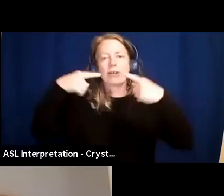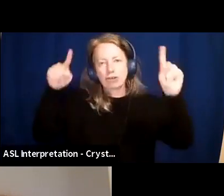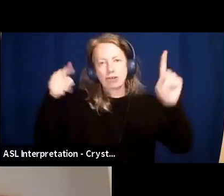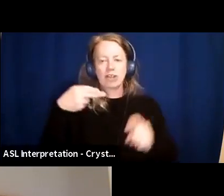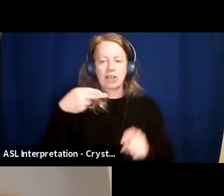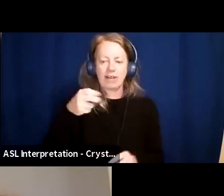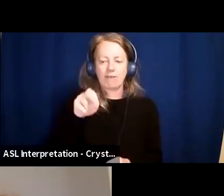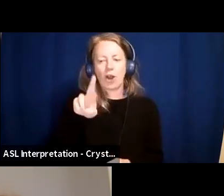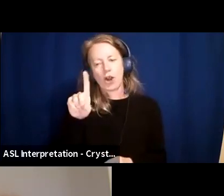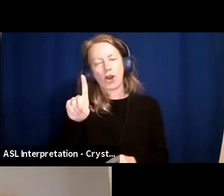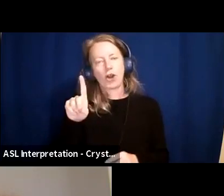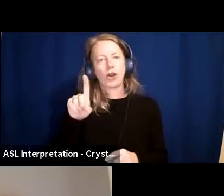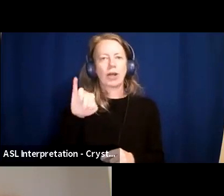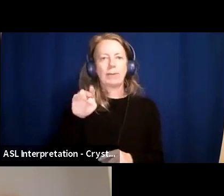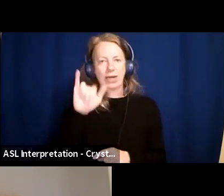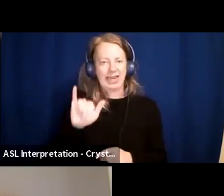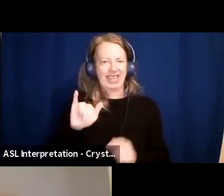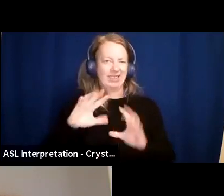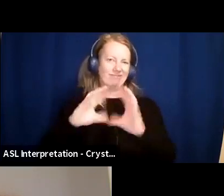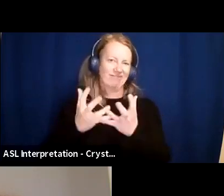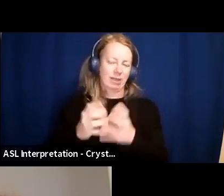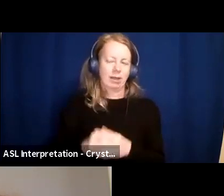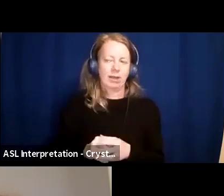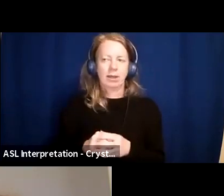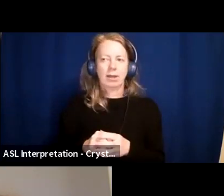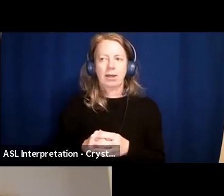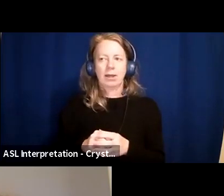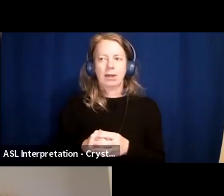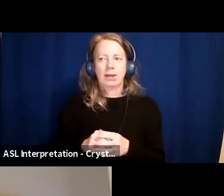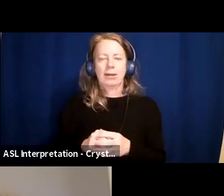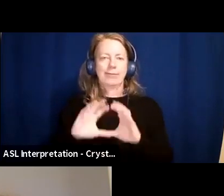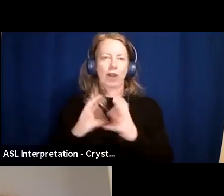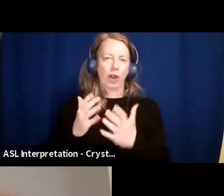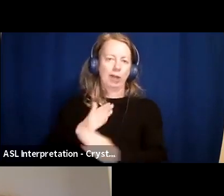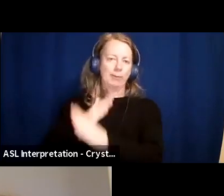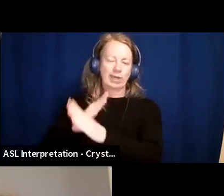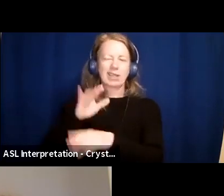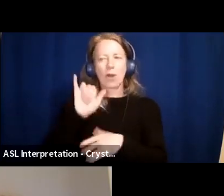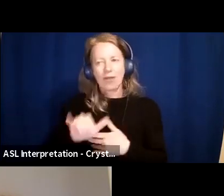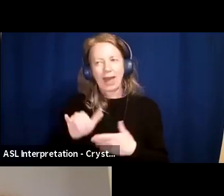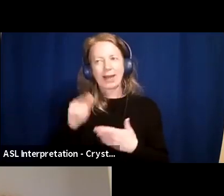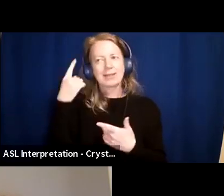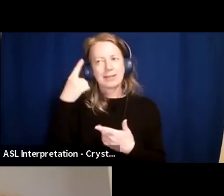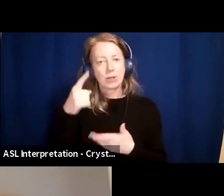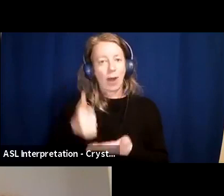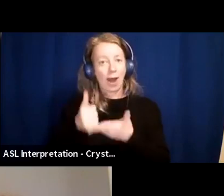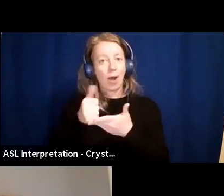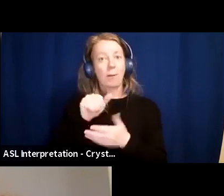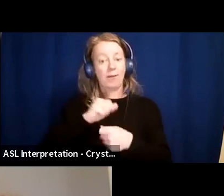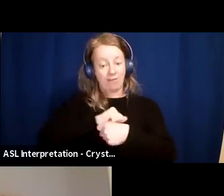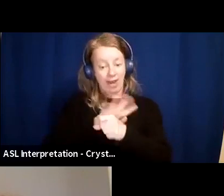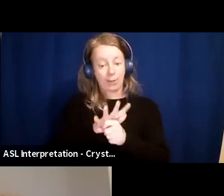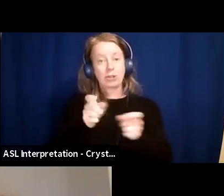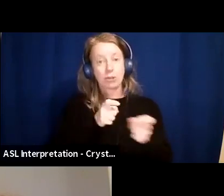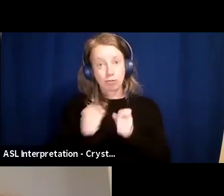be controlled and not be like creating more and more mutations.